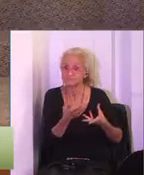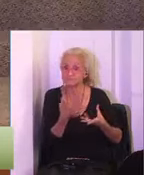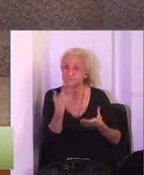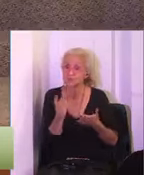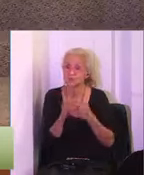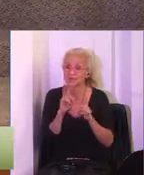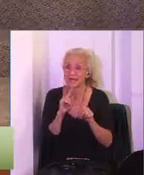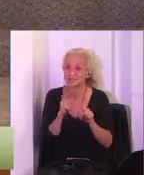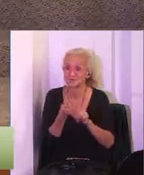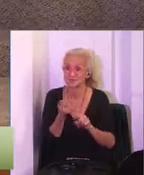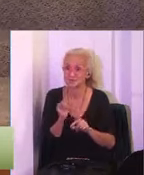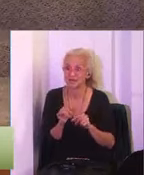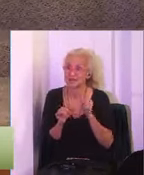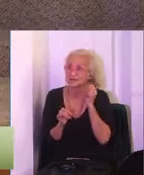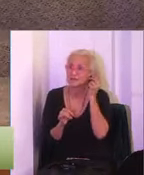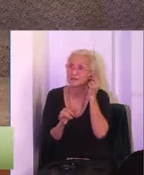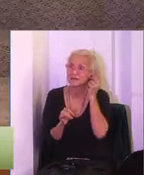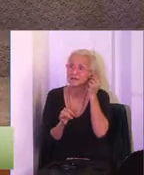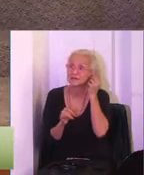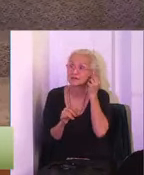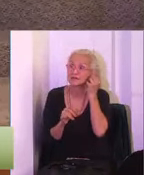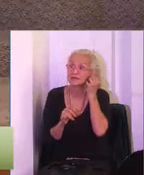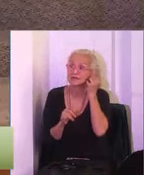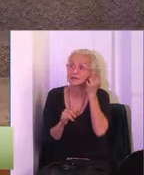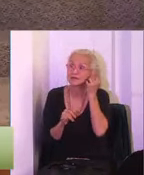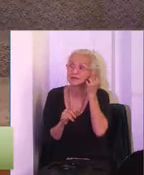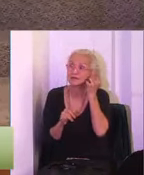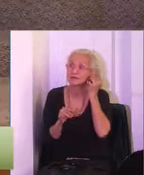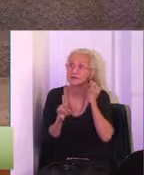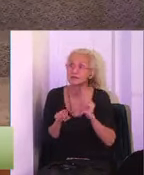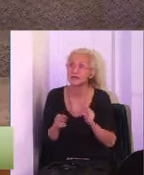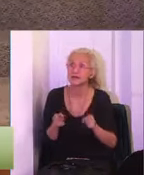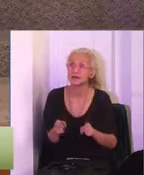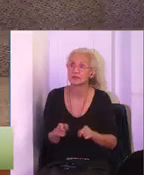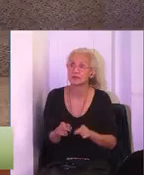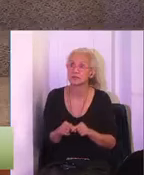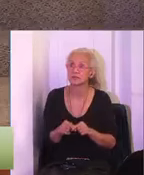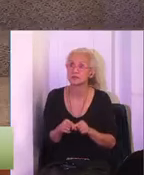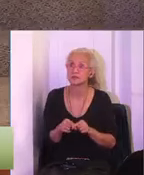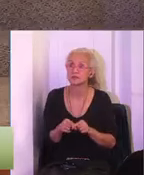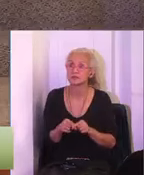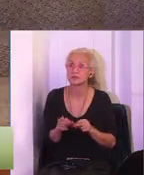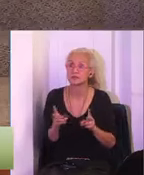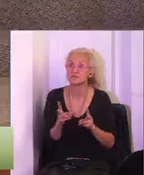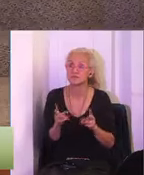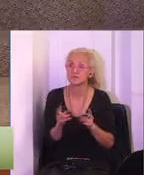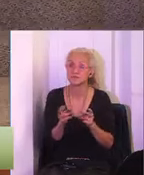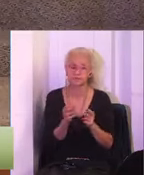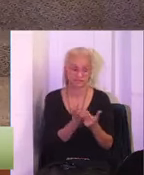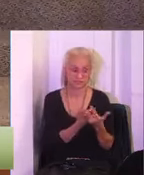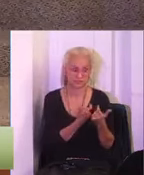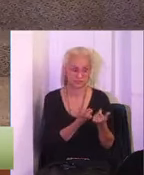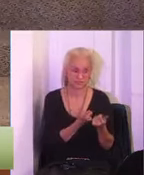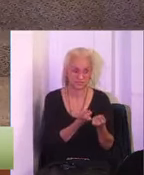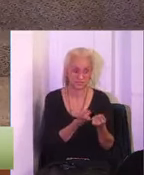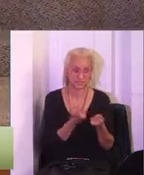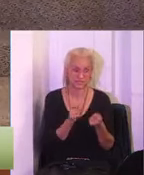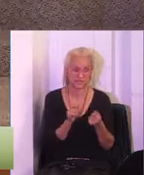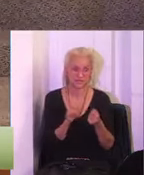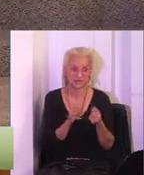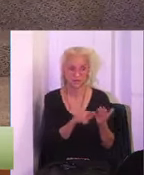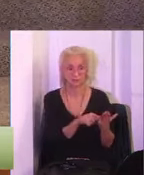good answers from that, and that was what happened. Very interesting and very